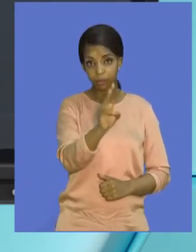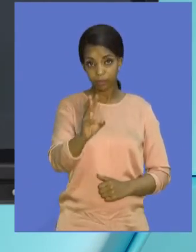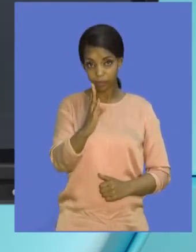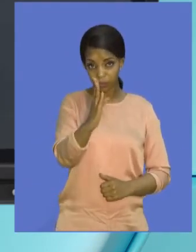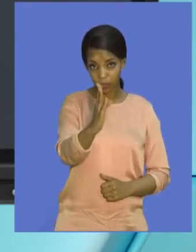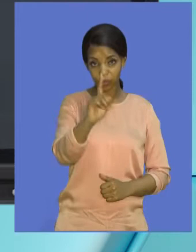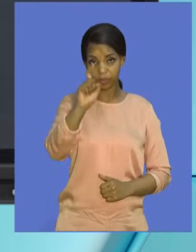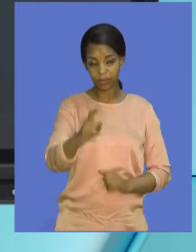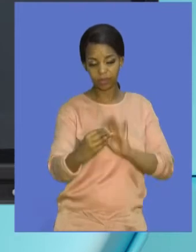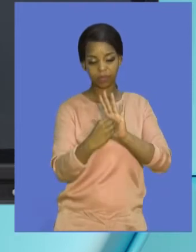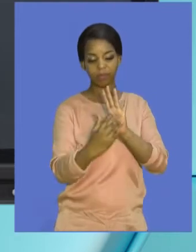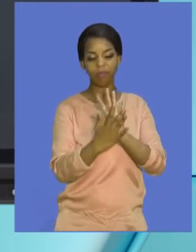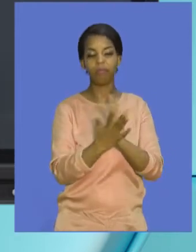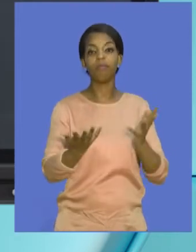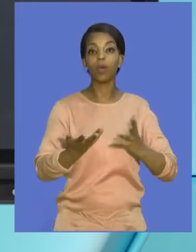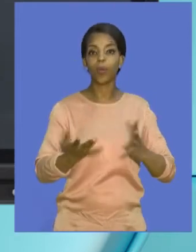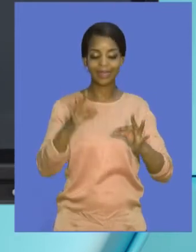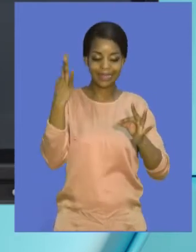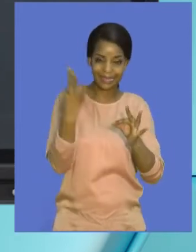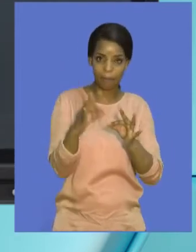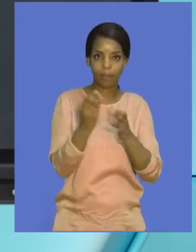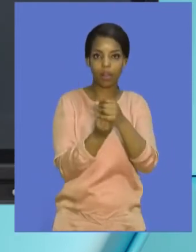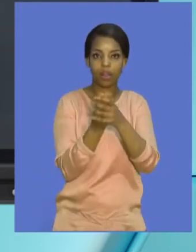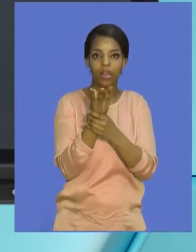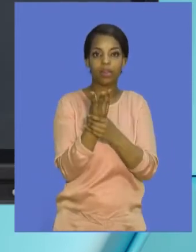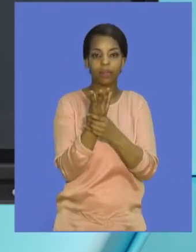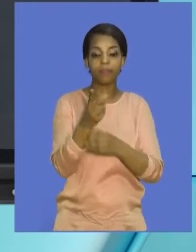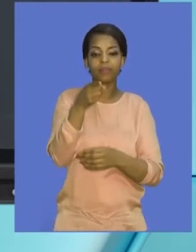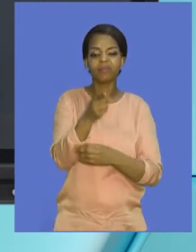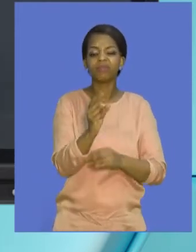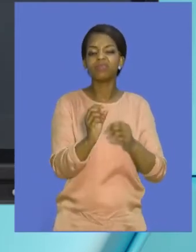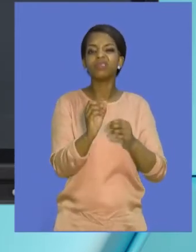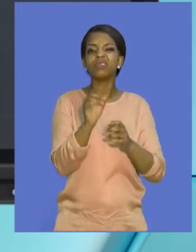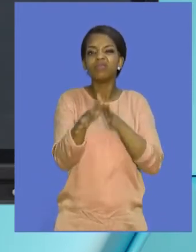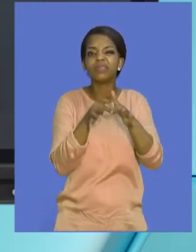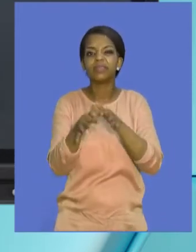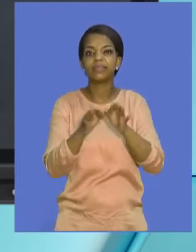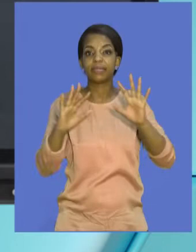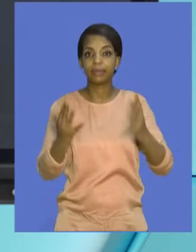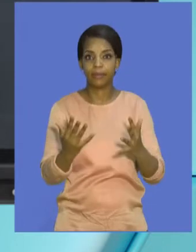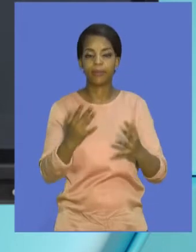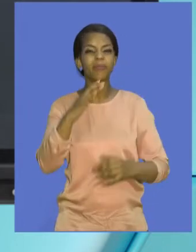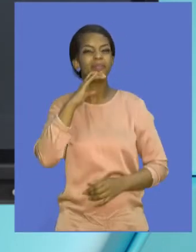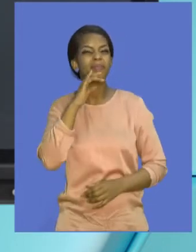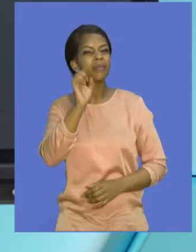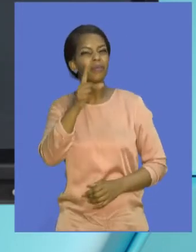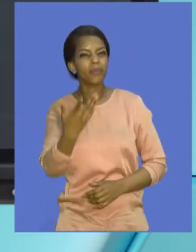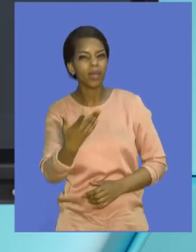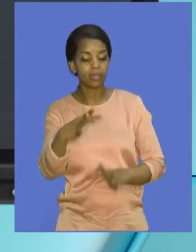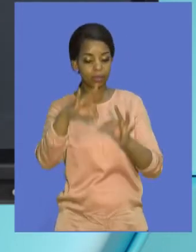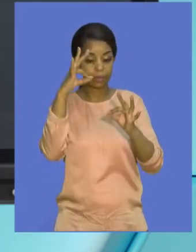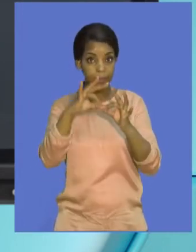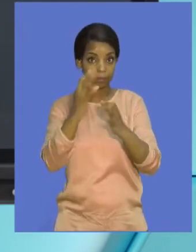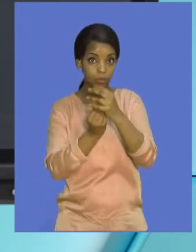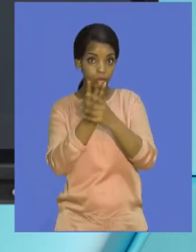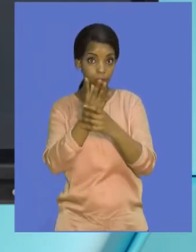simple growth. These would be words that explain what it means to have simple growth, and also what is it